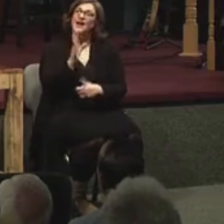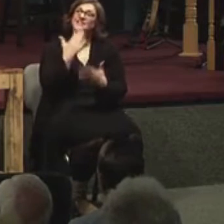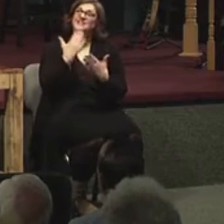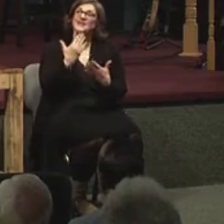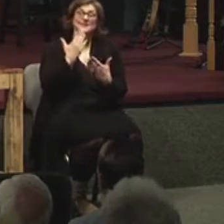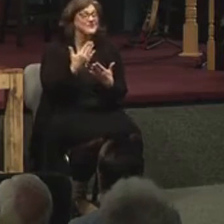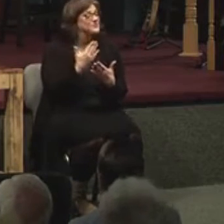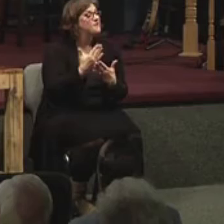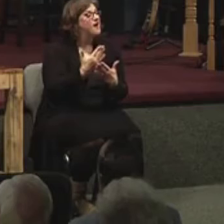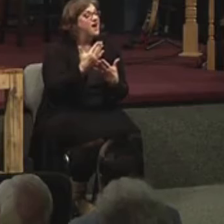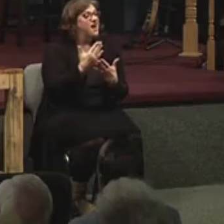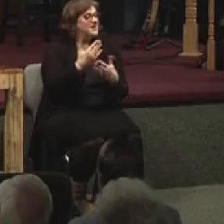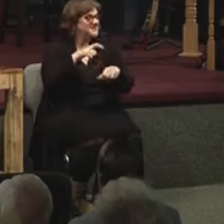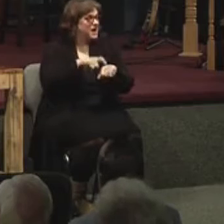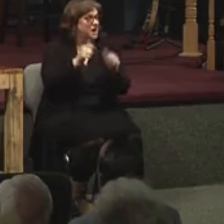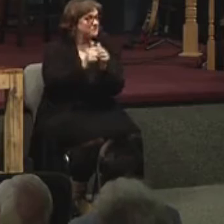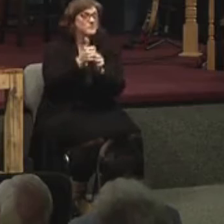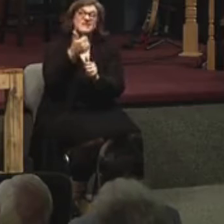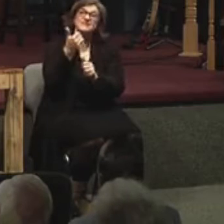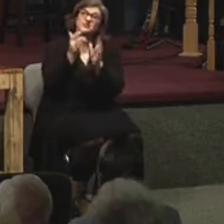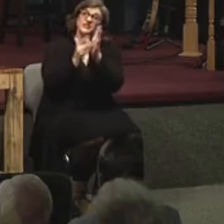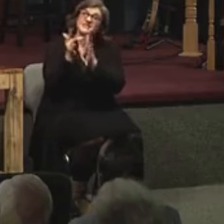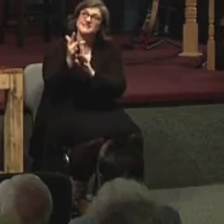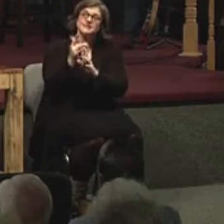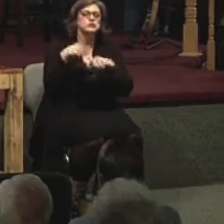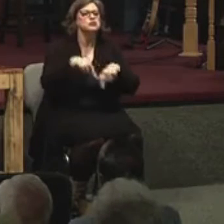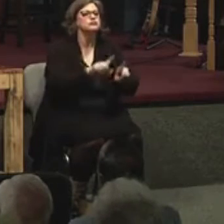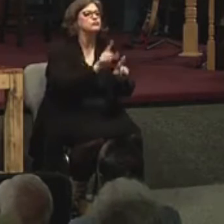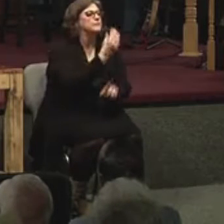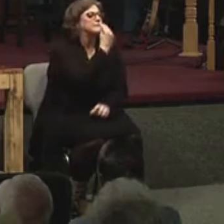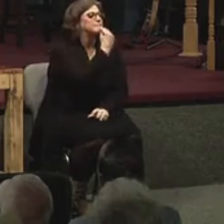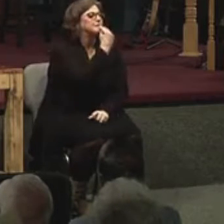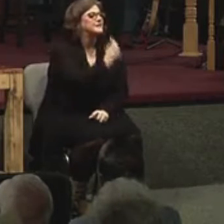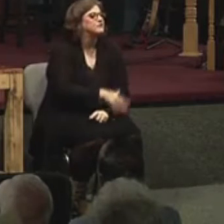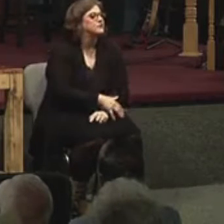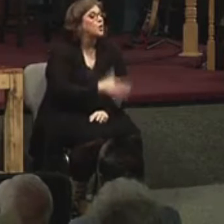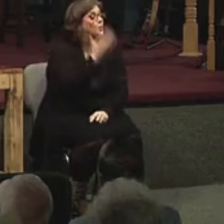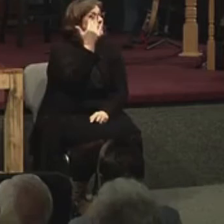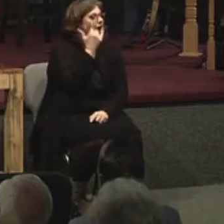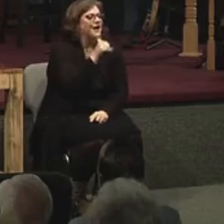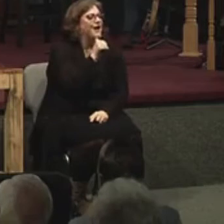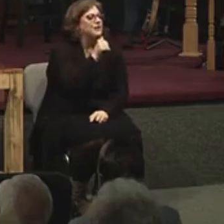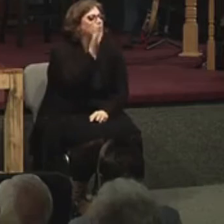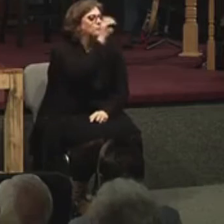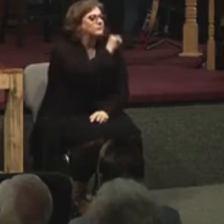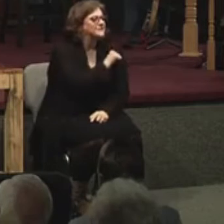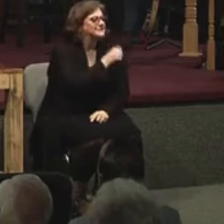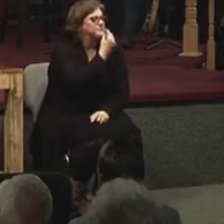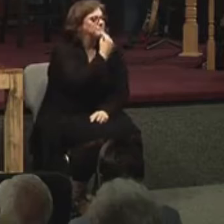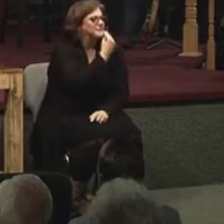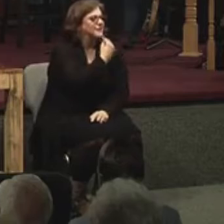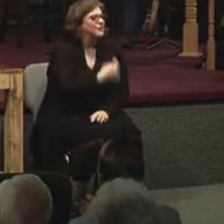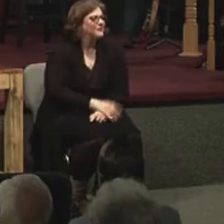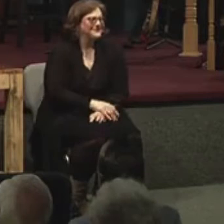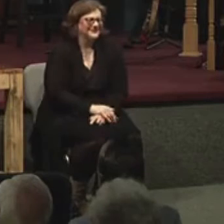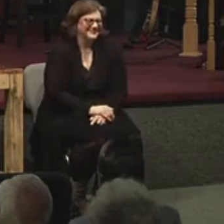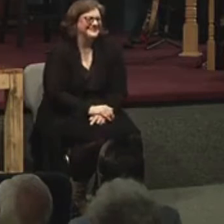I have breakfast with Jesus. So I'm eating my breakfast, I read, and I pray.